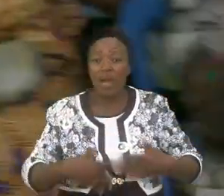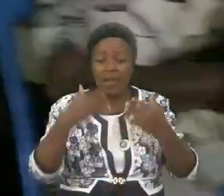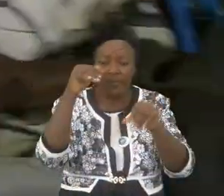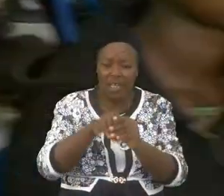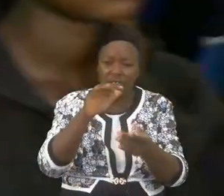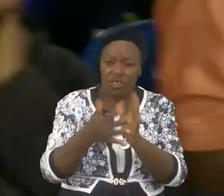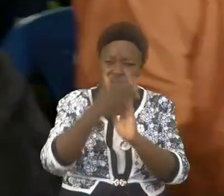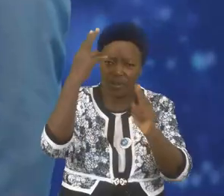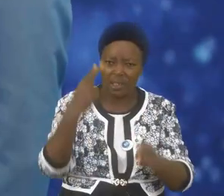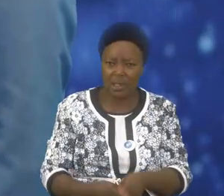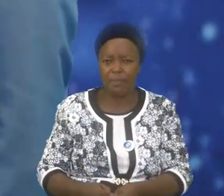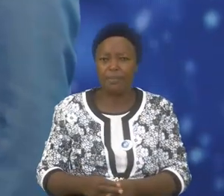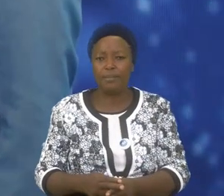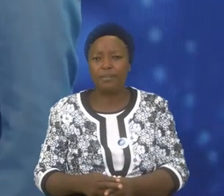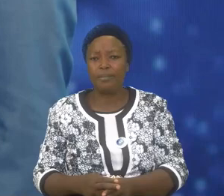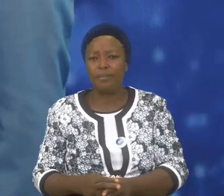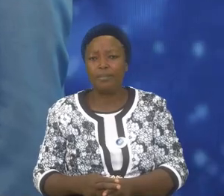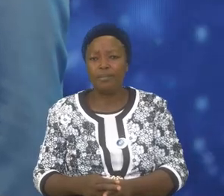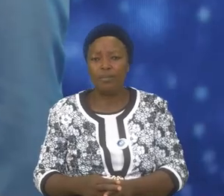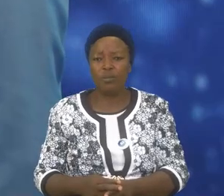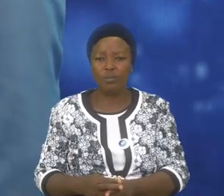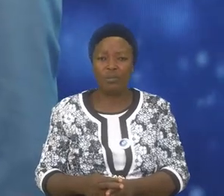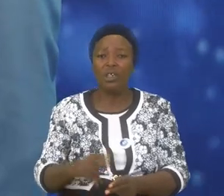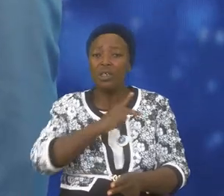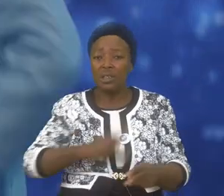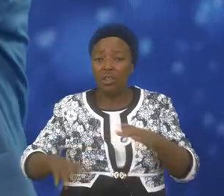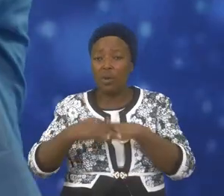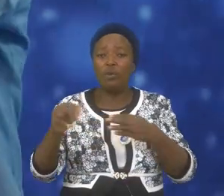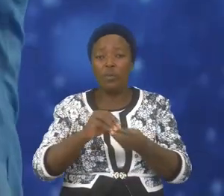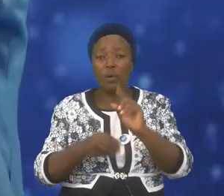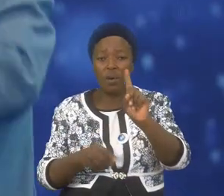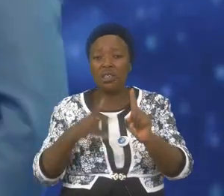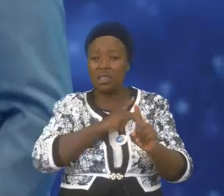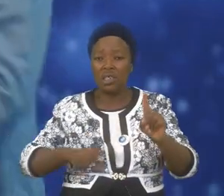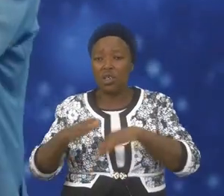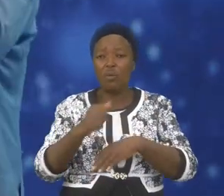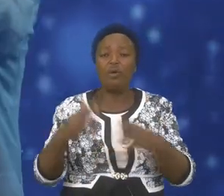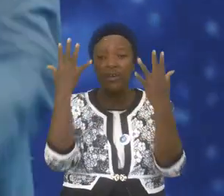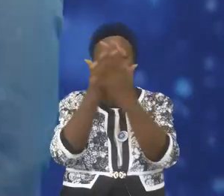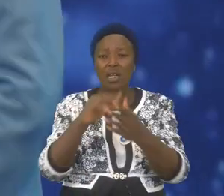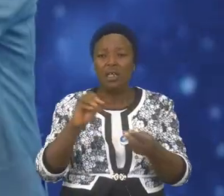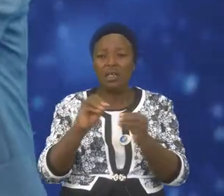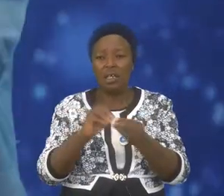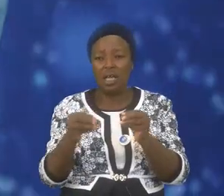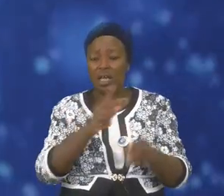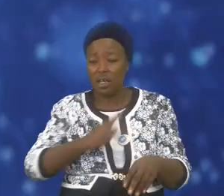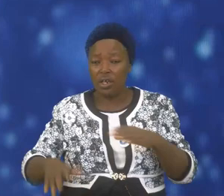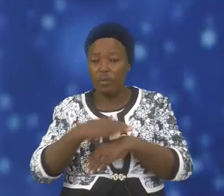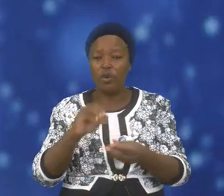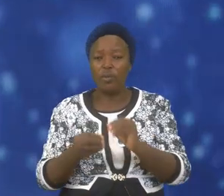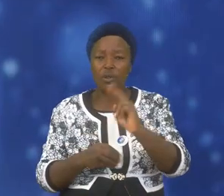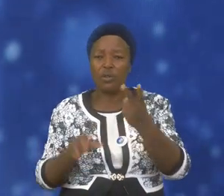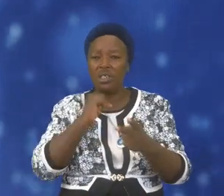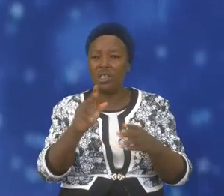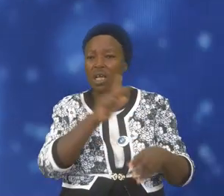of darkness. Kingdom number two, kingdom of disease. And kingdom number three, kingdom of demons. And kingdom